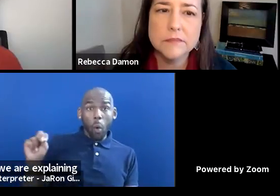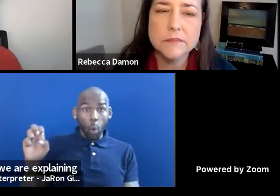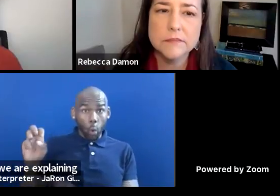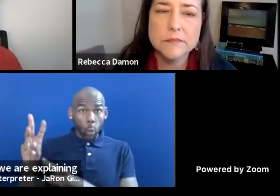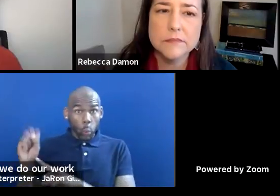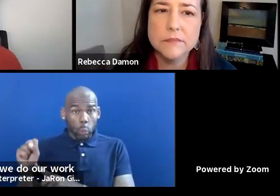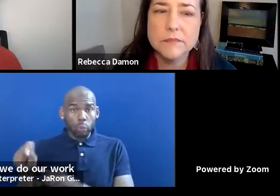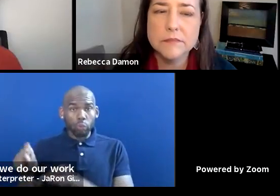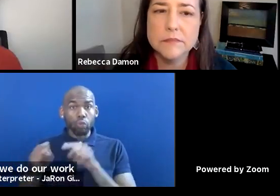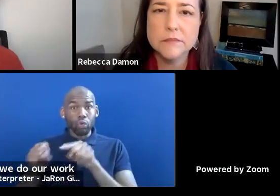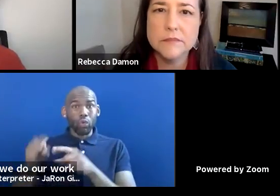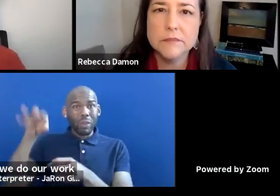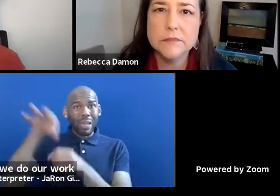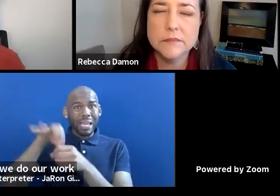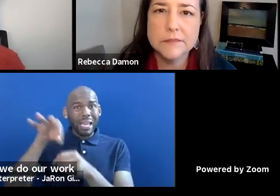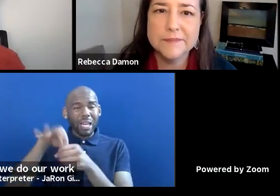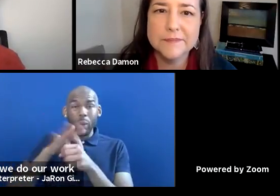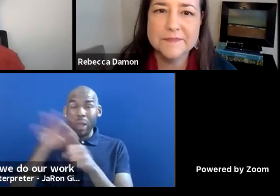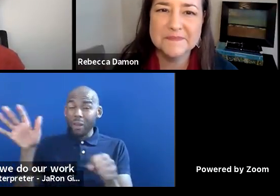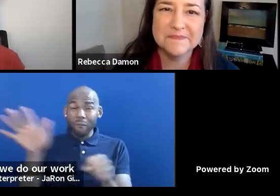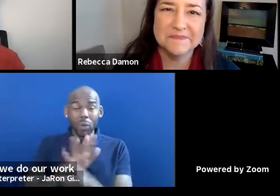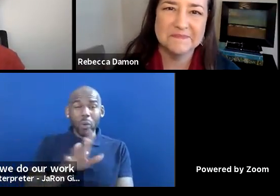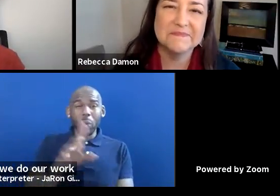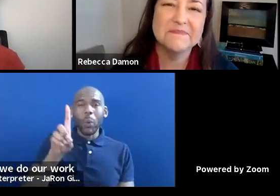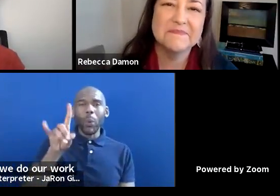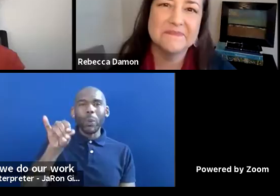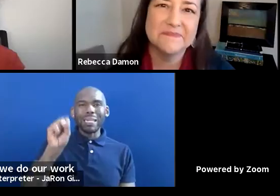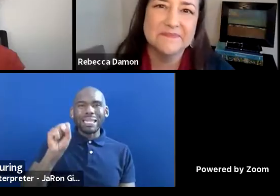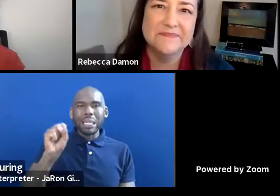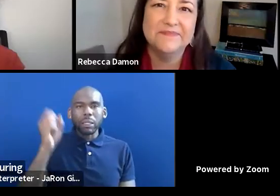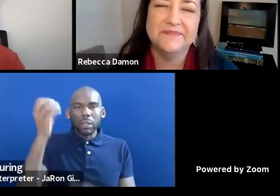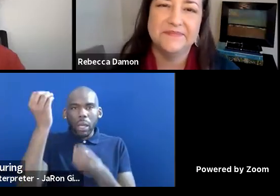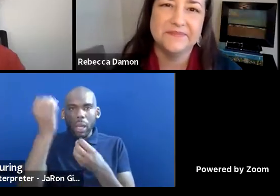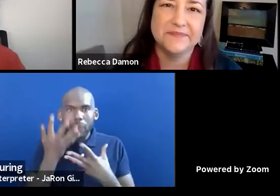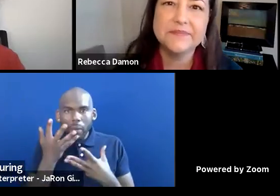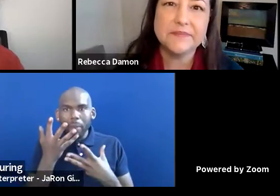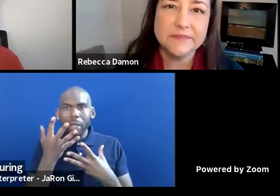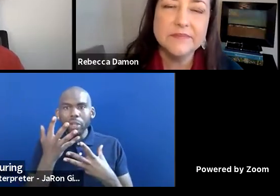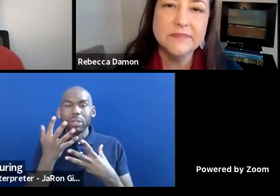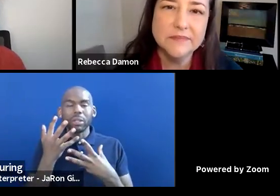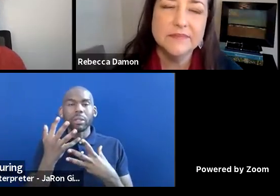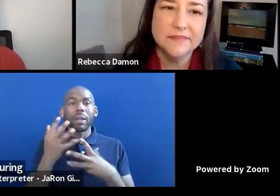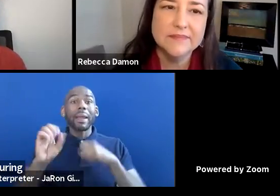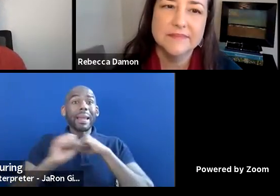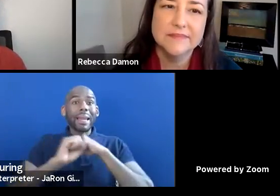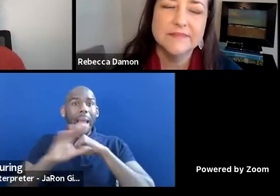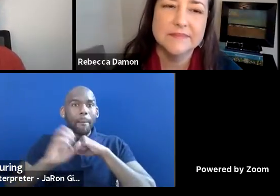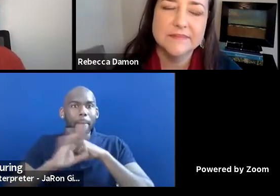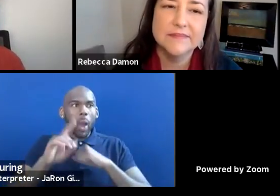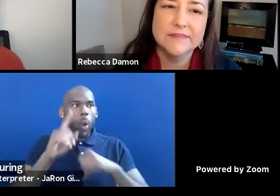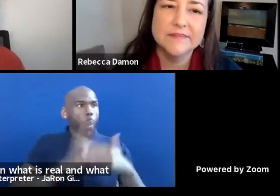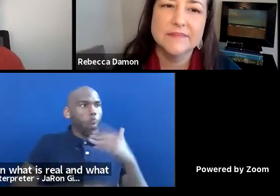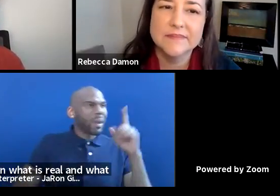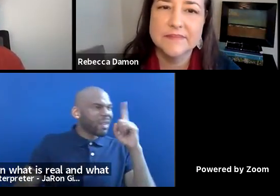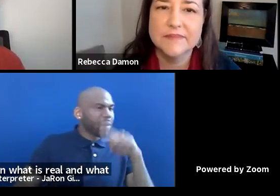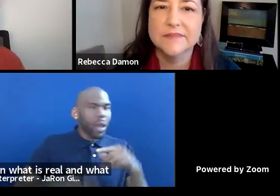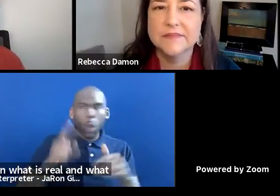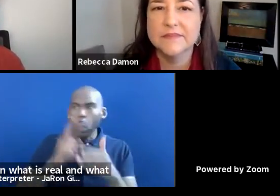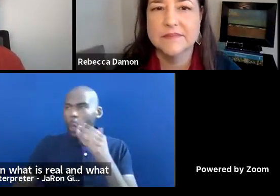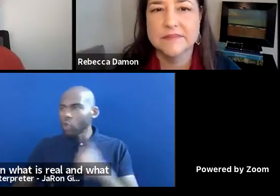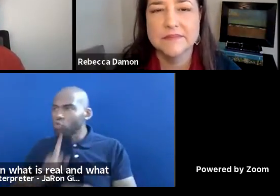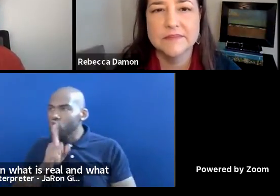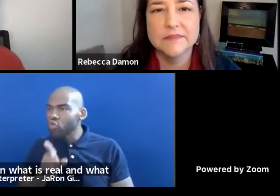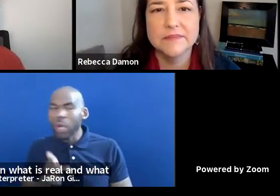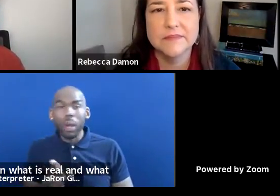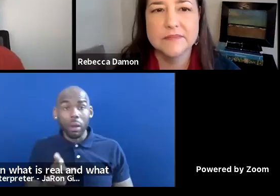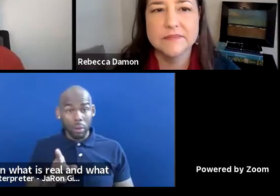entire disinformation, what's real, what isn't, like explaining campaign that we did. And, maybe that's